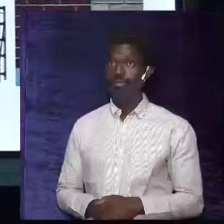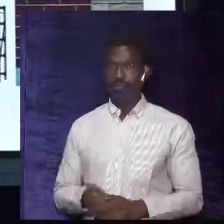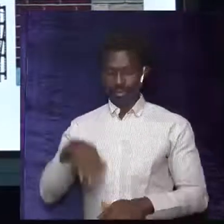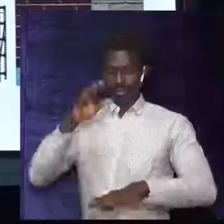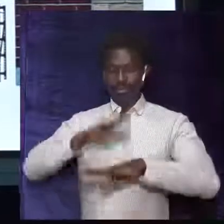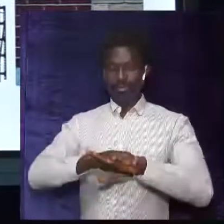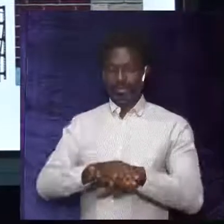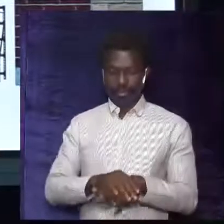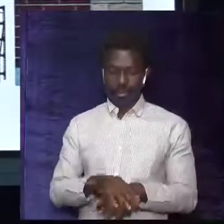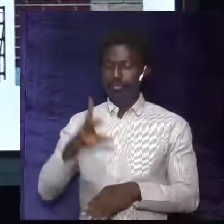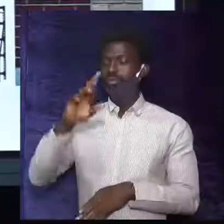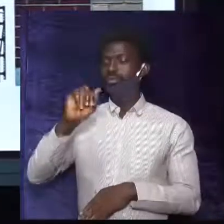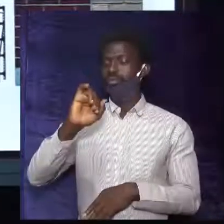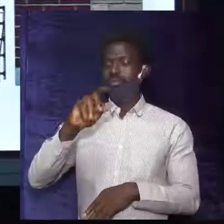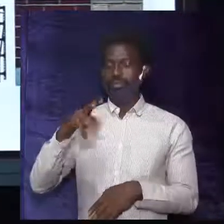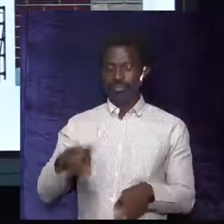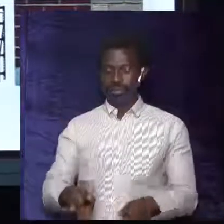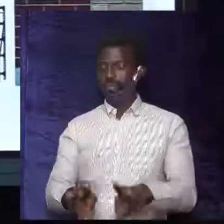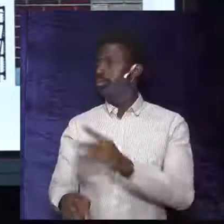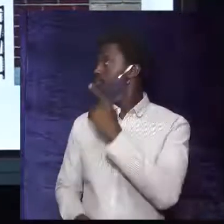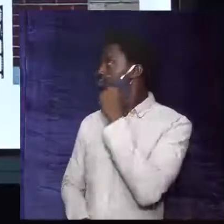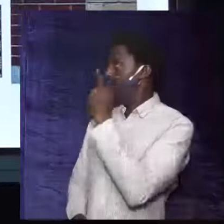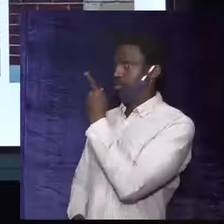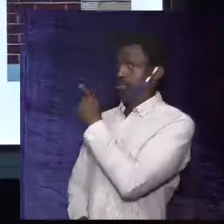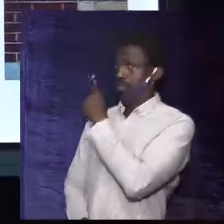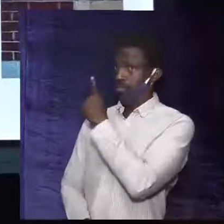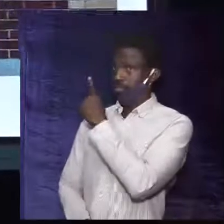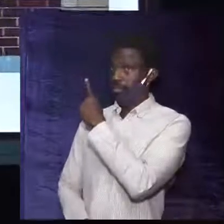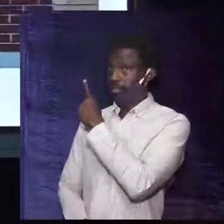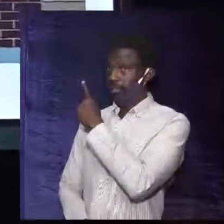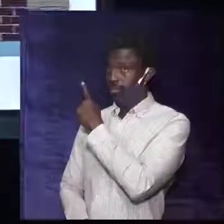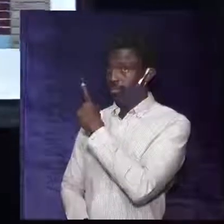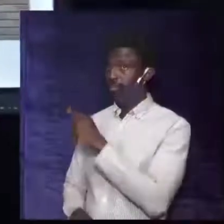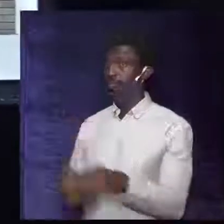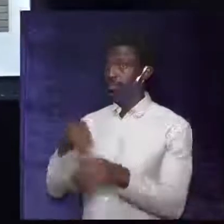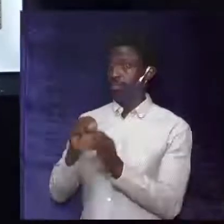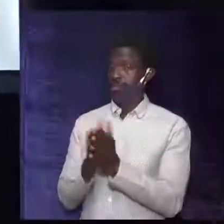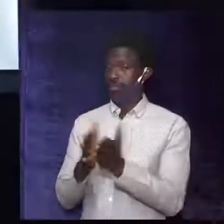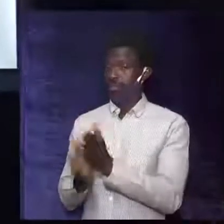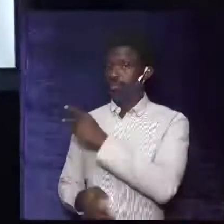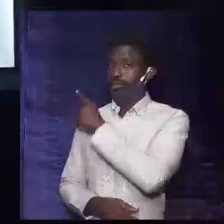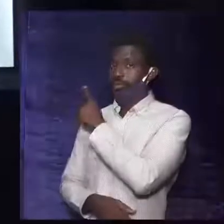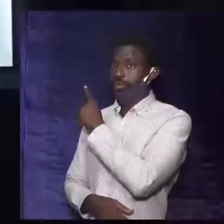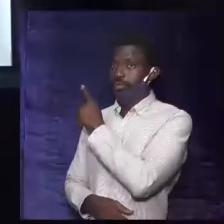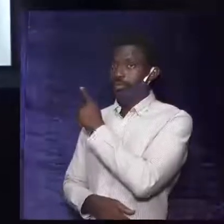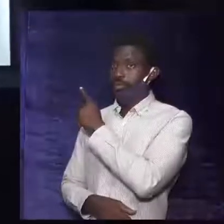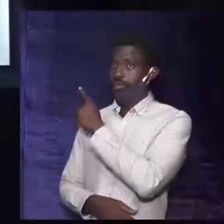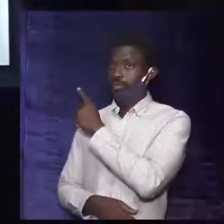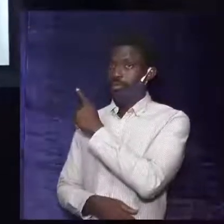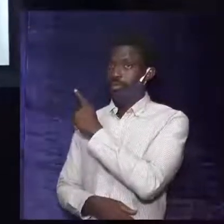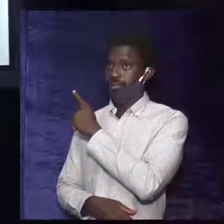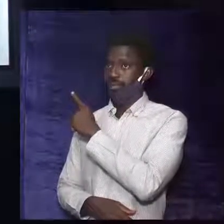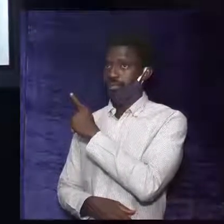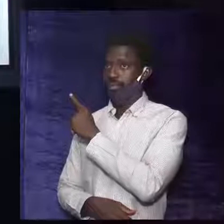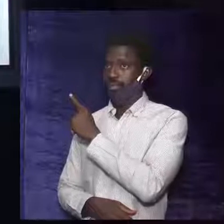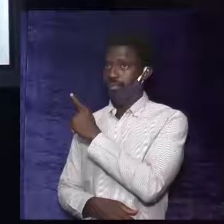So find them on the railway tracks. You find them in your notebooks. The lines are already drawn for you. You find them